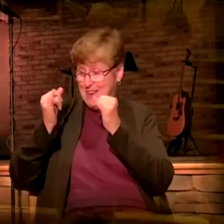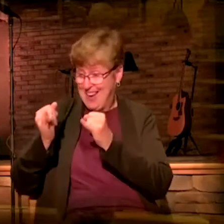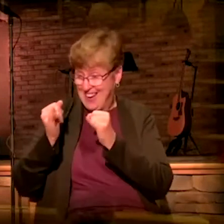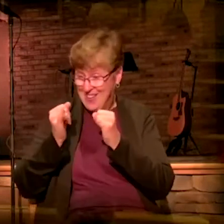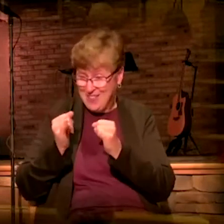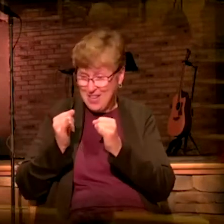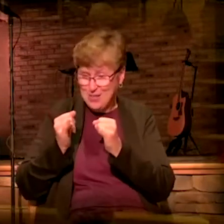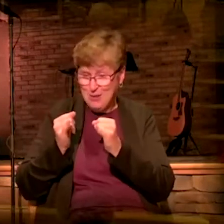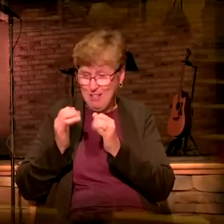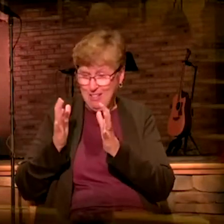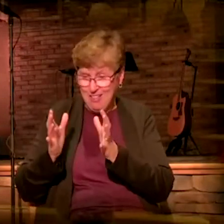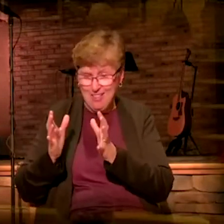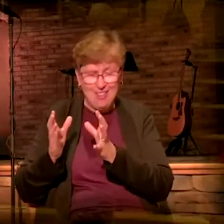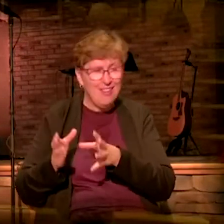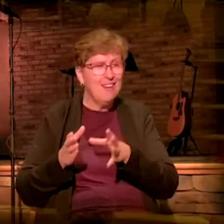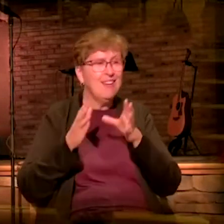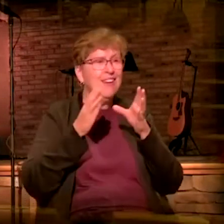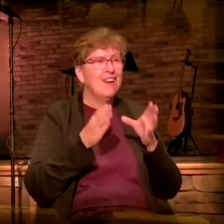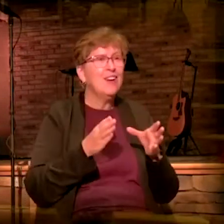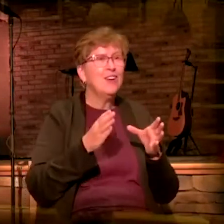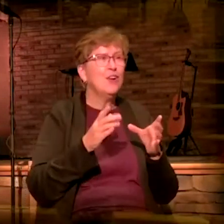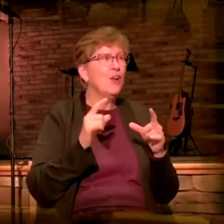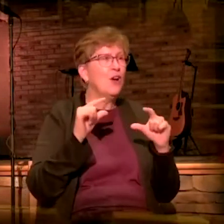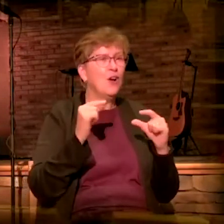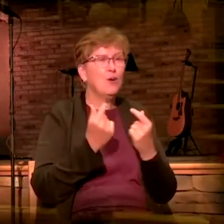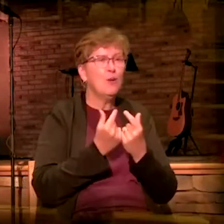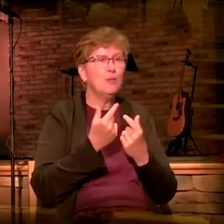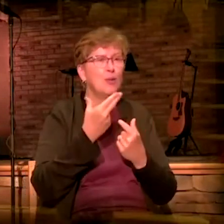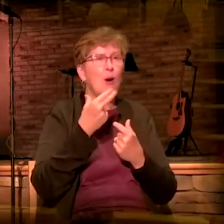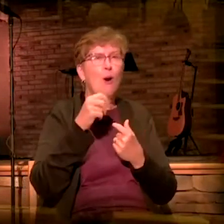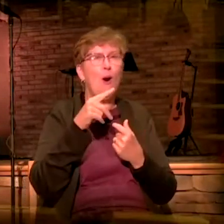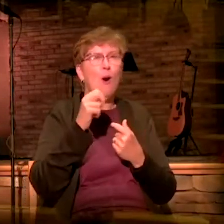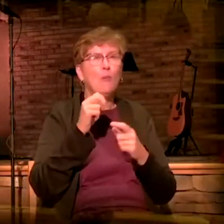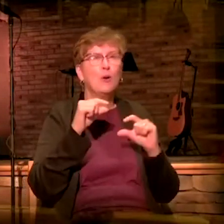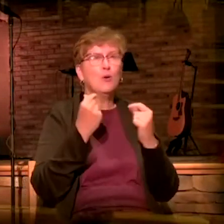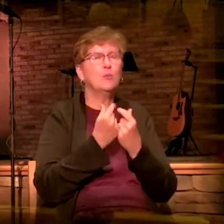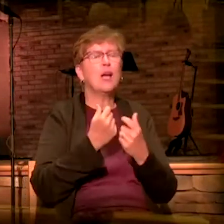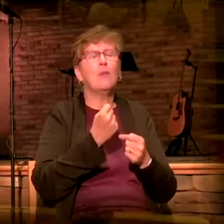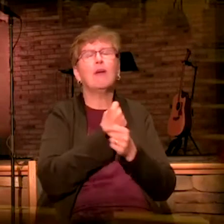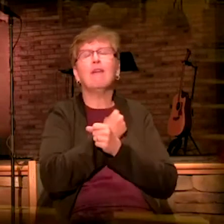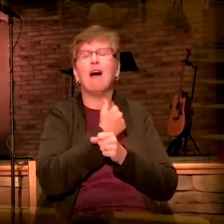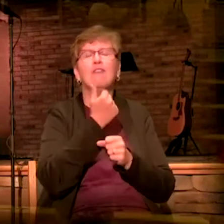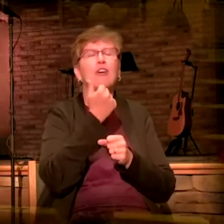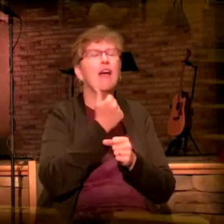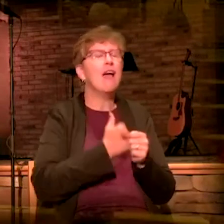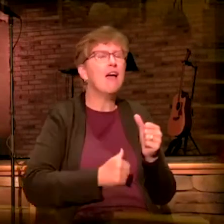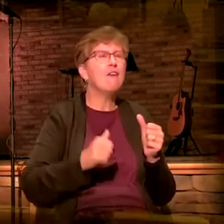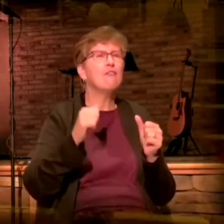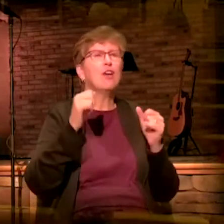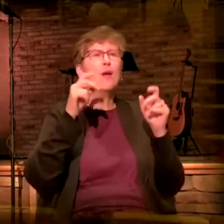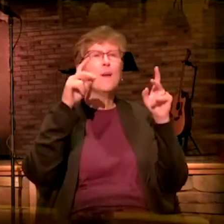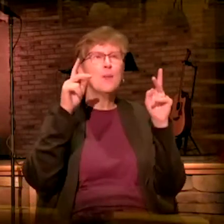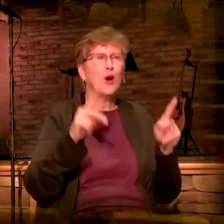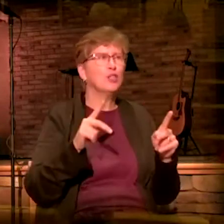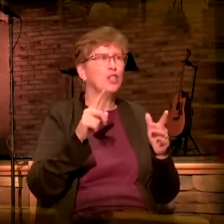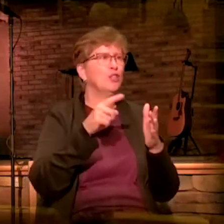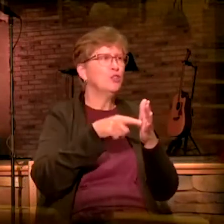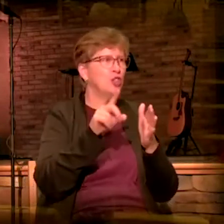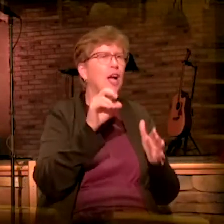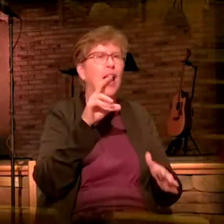we move to the small group of individuals we call hope groups. I would love for every person who calls Hope Home to check it